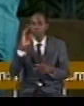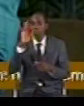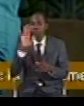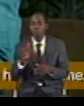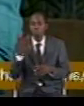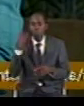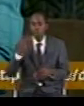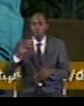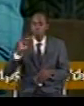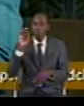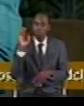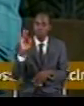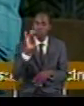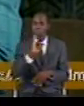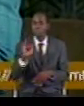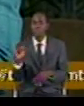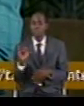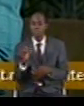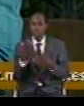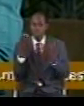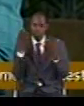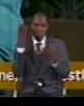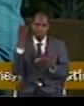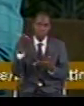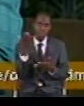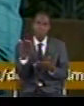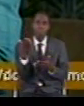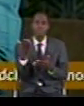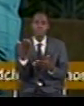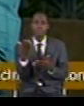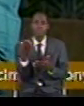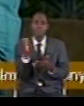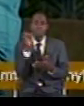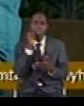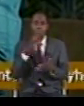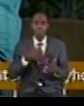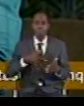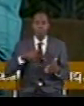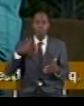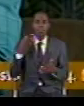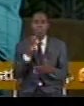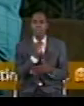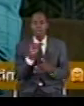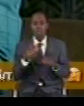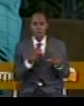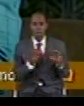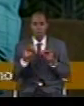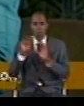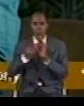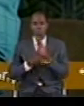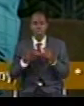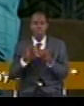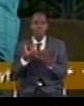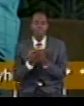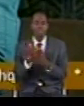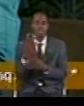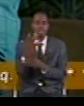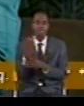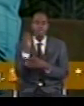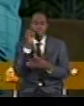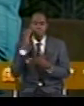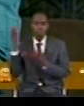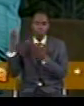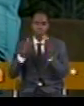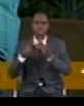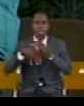world, right there and then, she felt a sensation in that hand. She stretched it forth, and